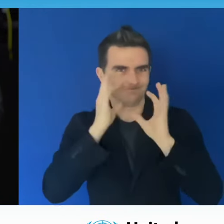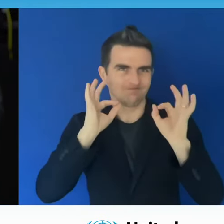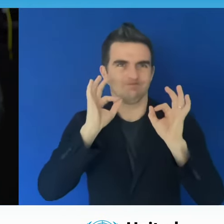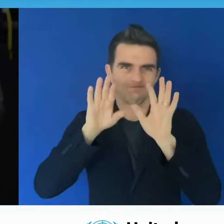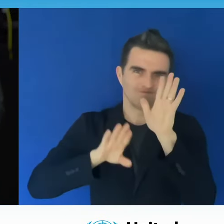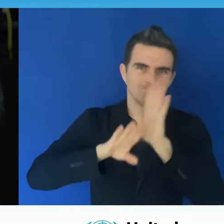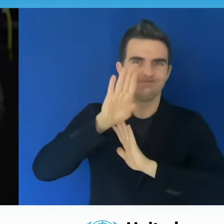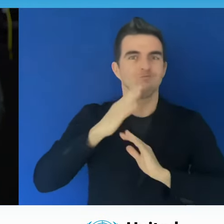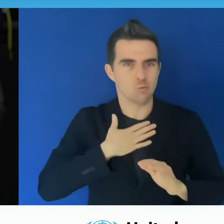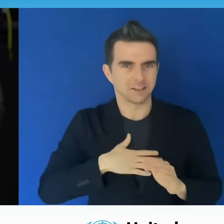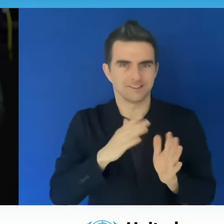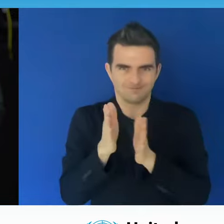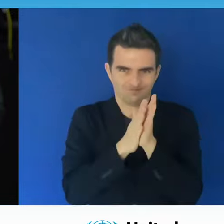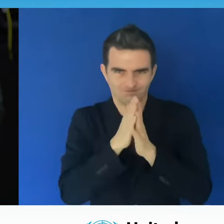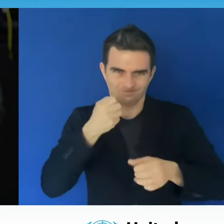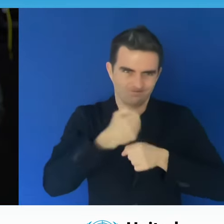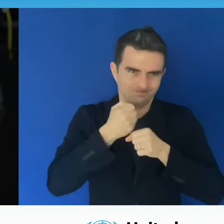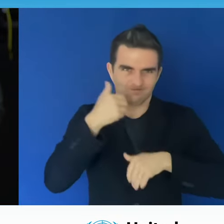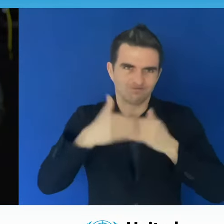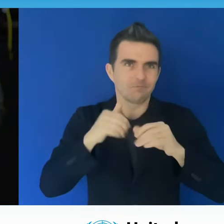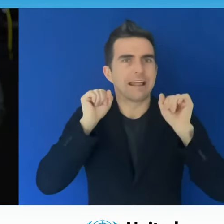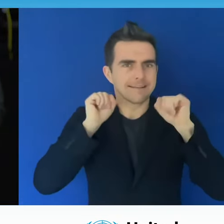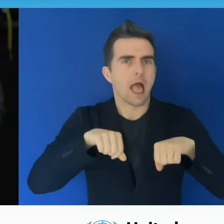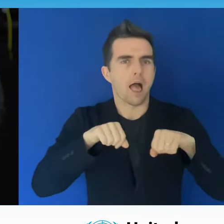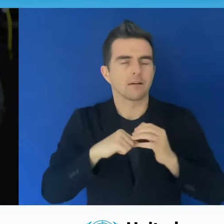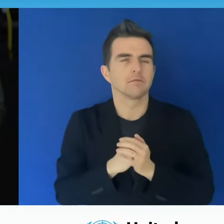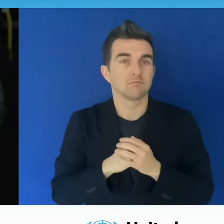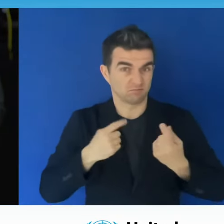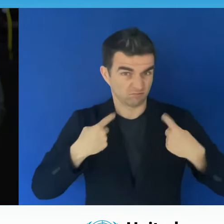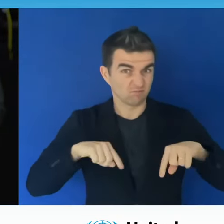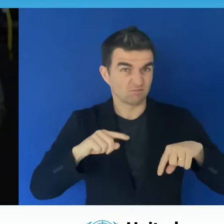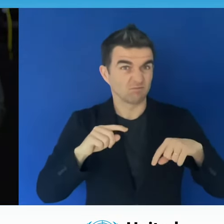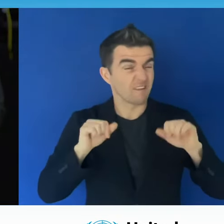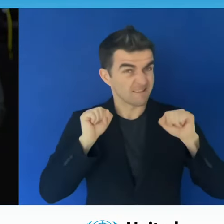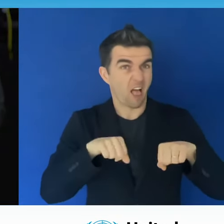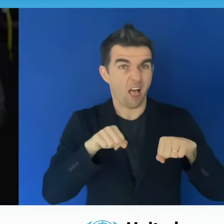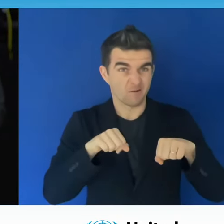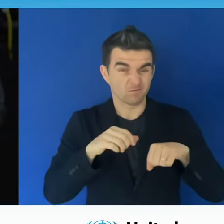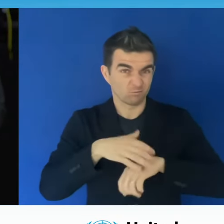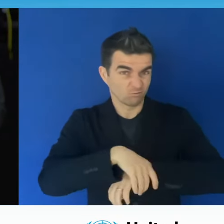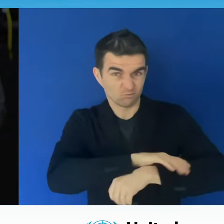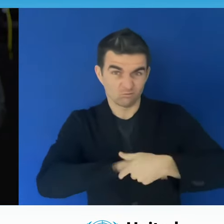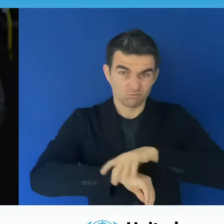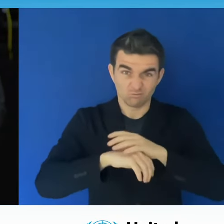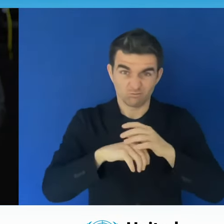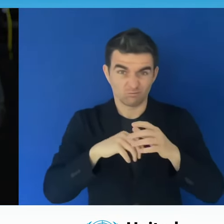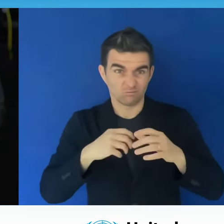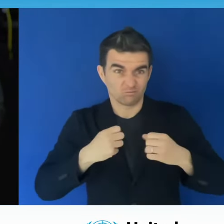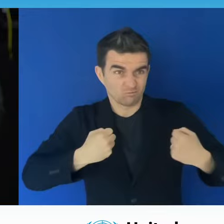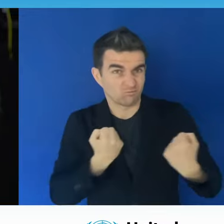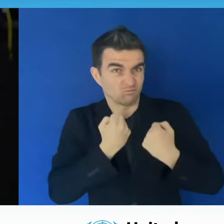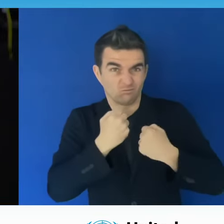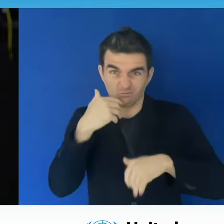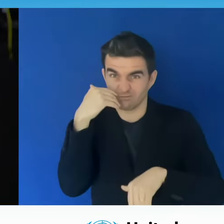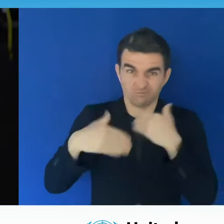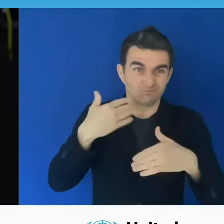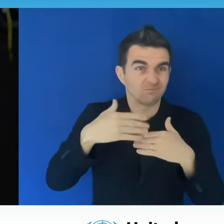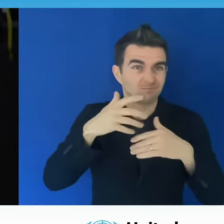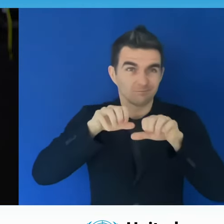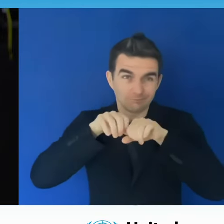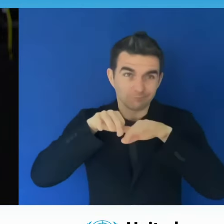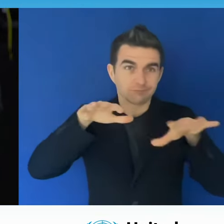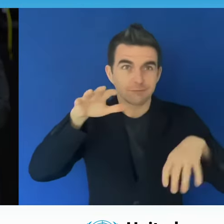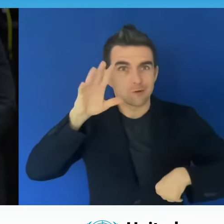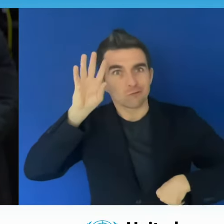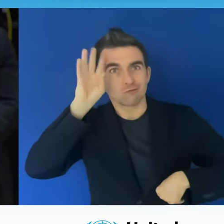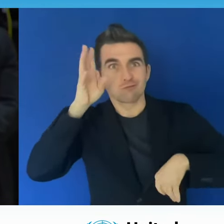innovate. We are fearless, fresh, open-minded, and unfamiliar with terms impossible,